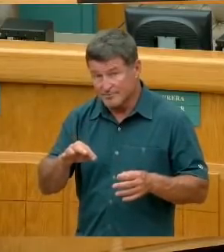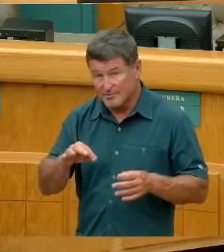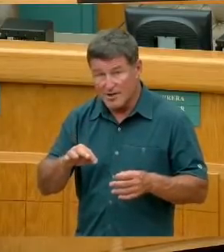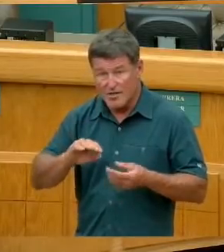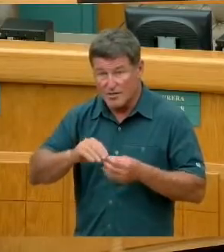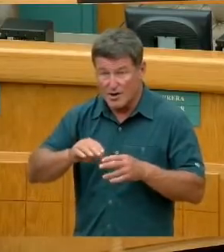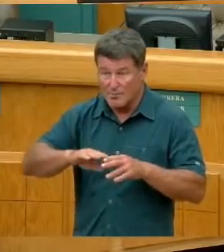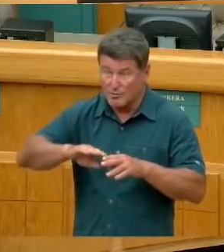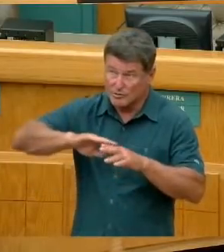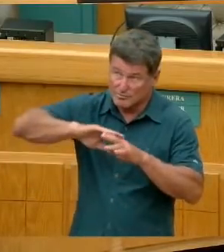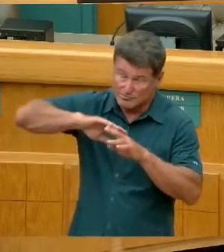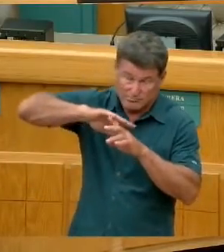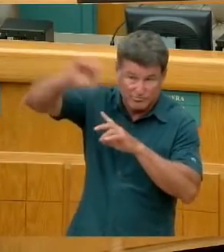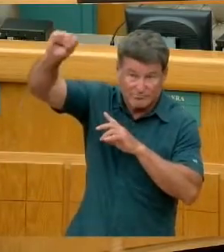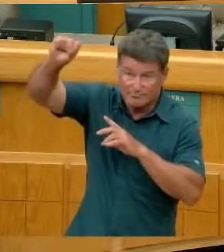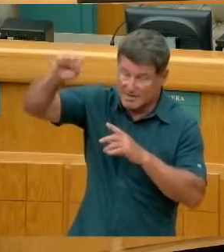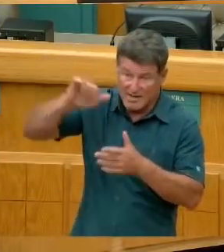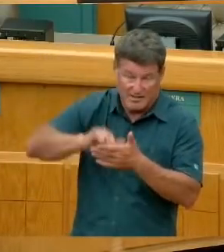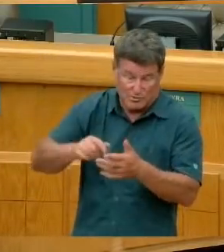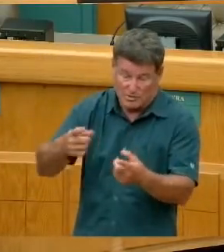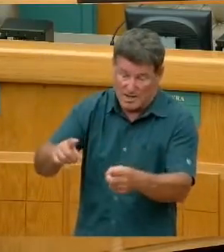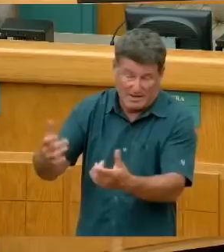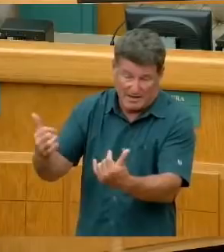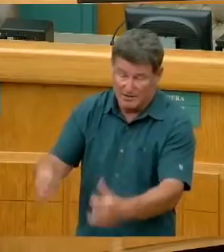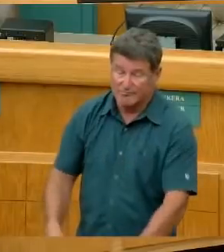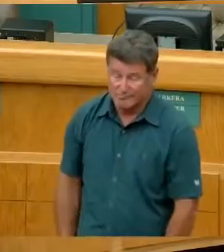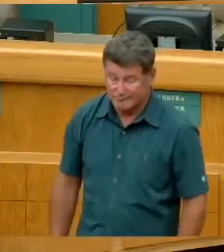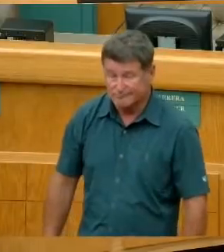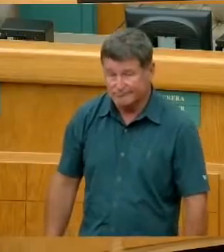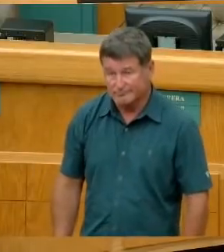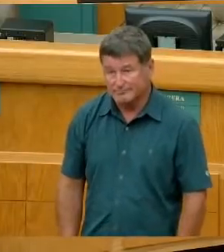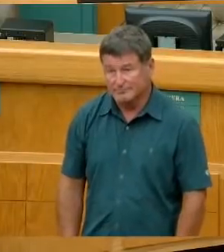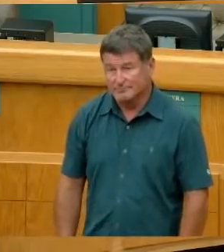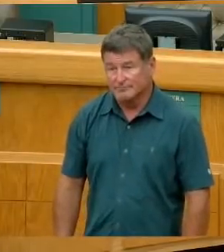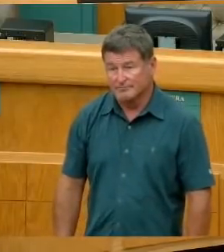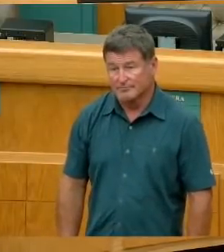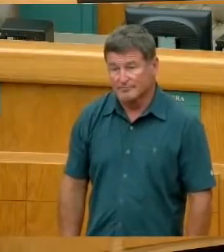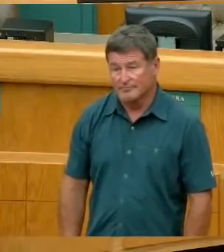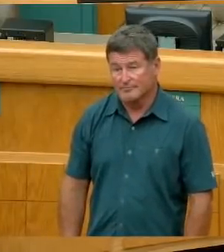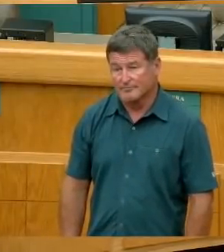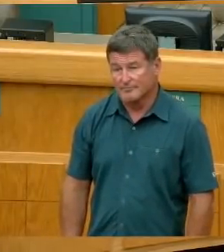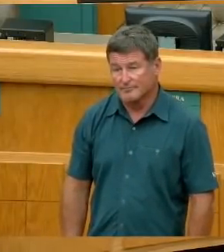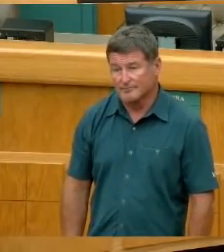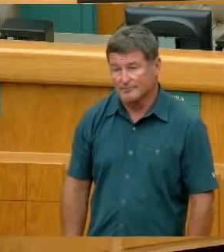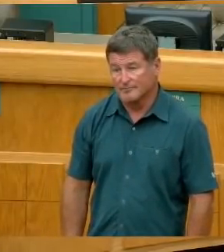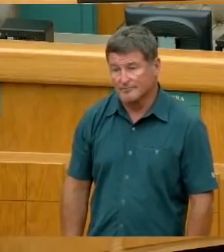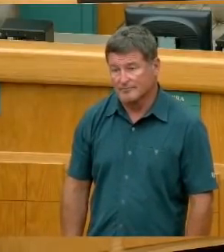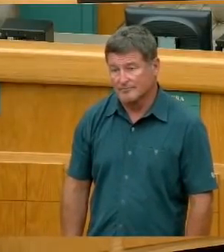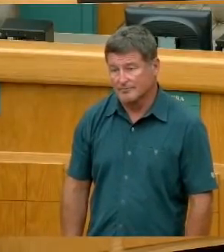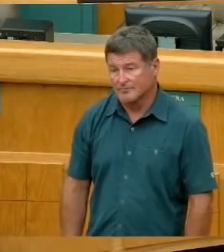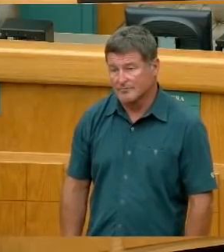is out, it's just exponential. And that's what's happening at this point as well.